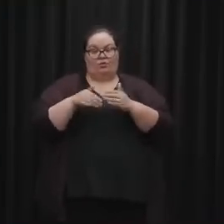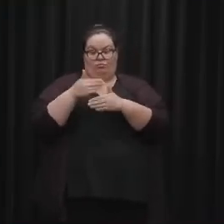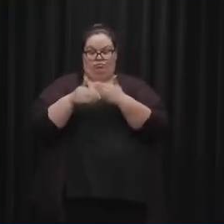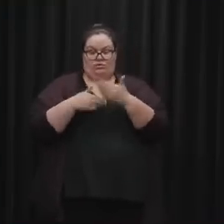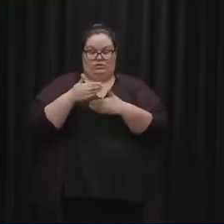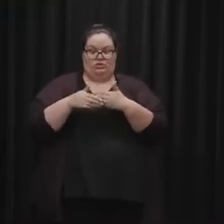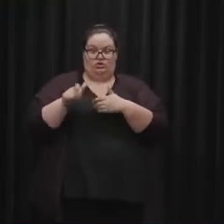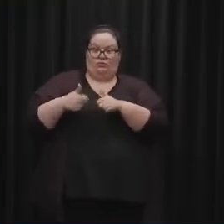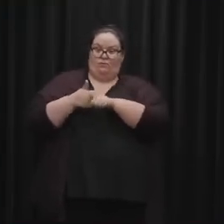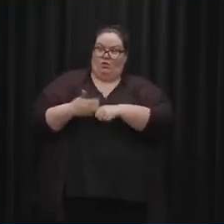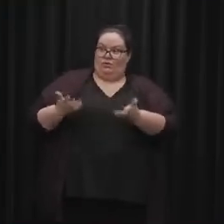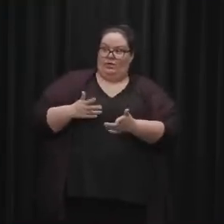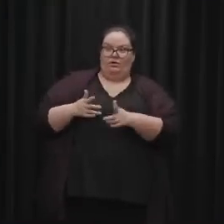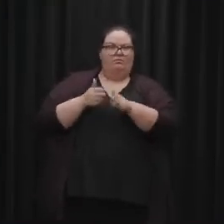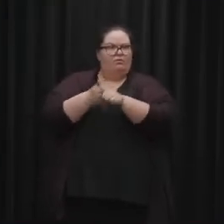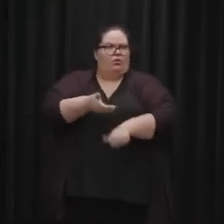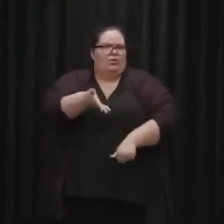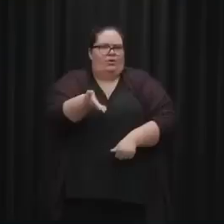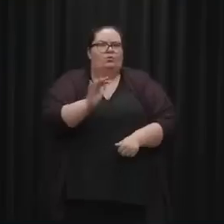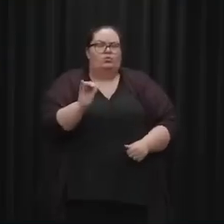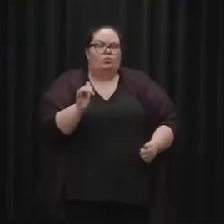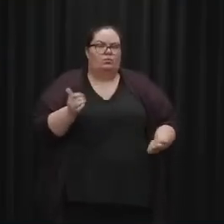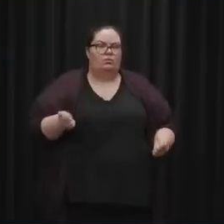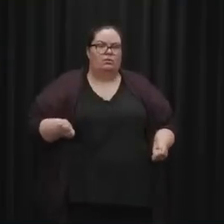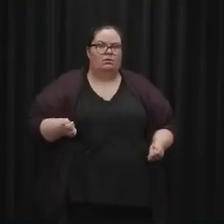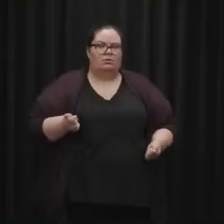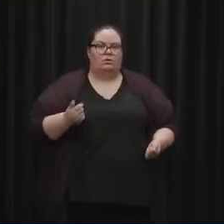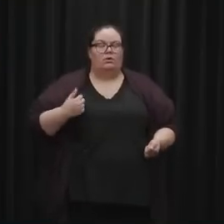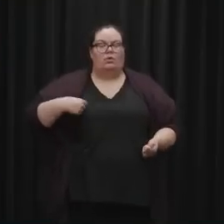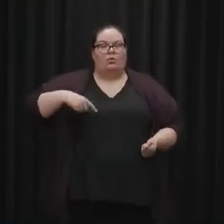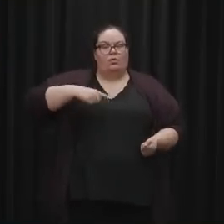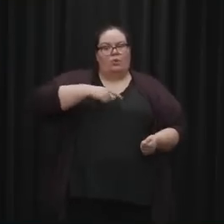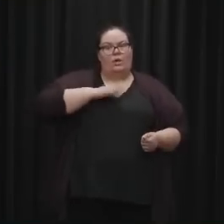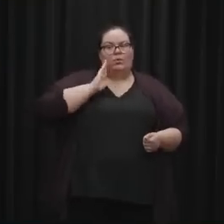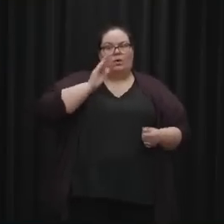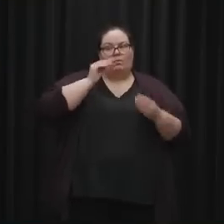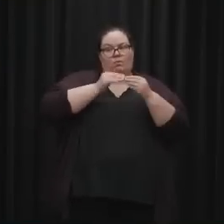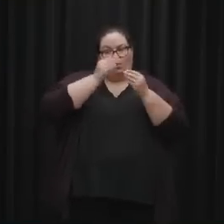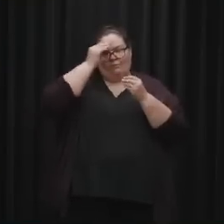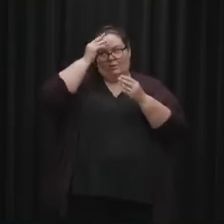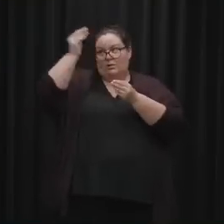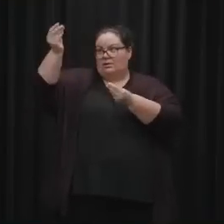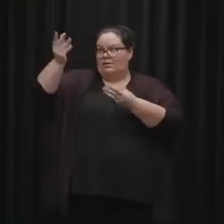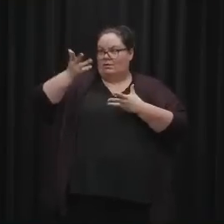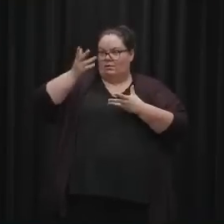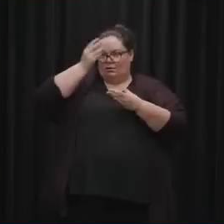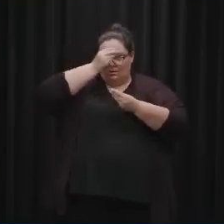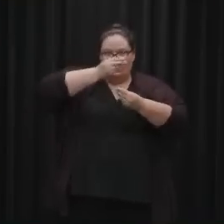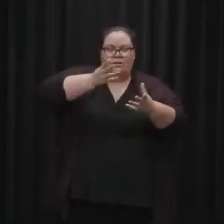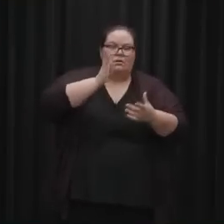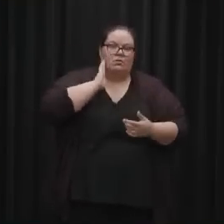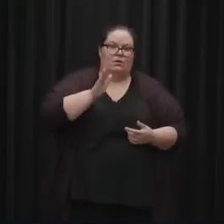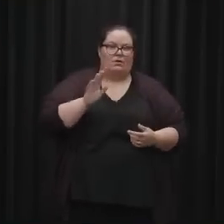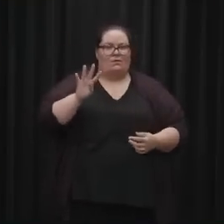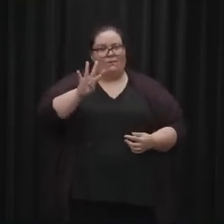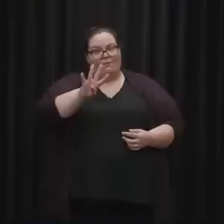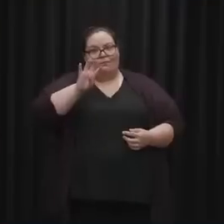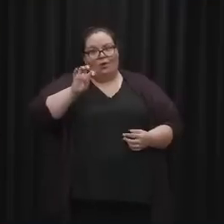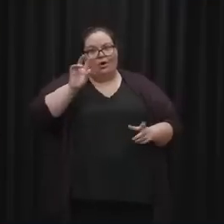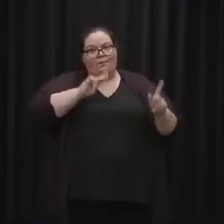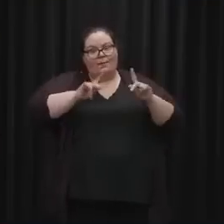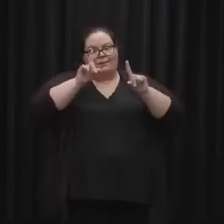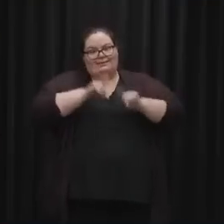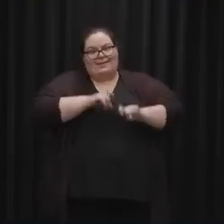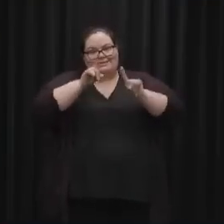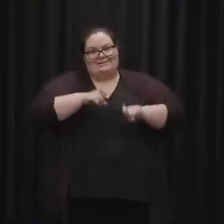procedures that should be followed were being followed. So we are planning to provide more information as more information is available. 400 people were